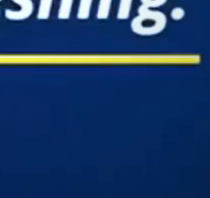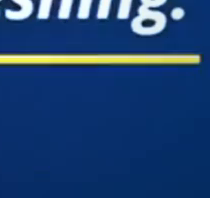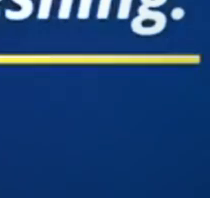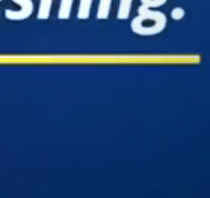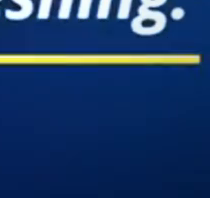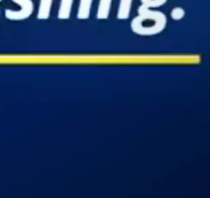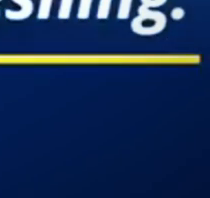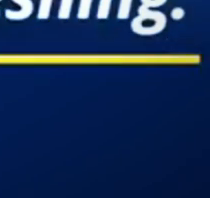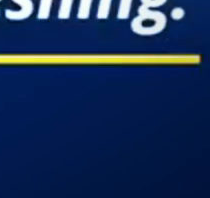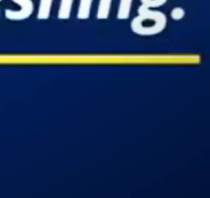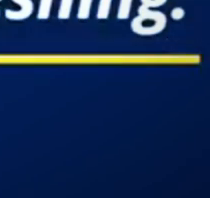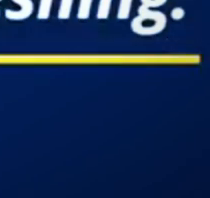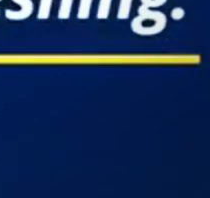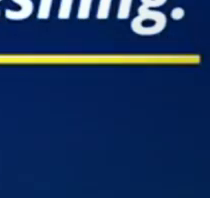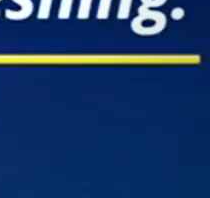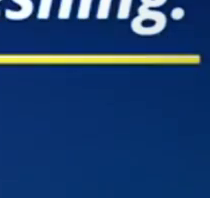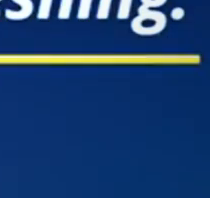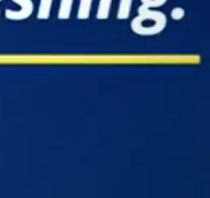times of refreshing.